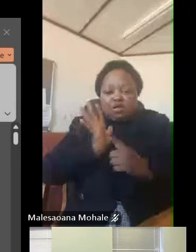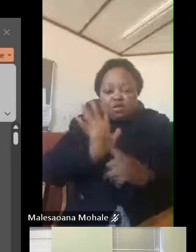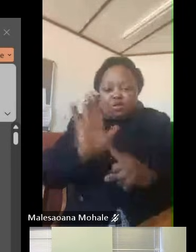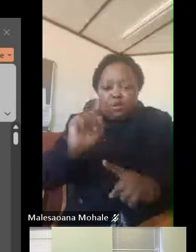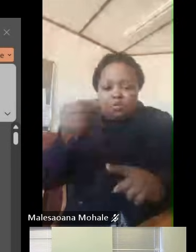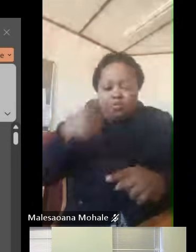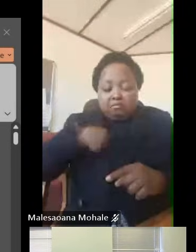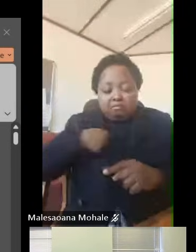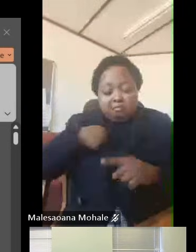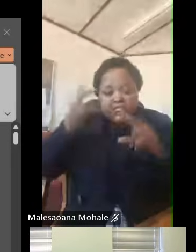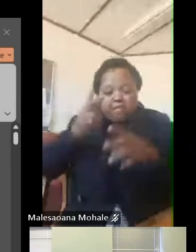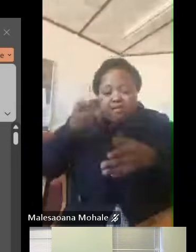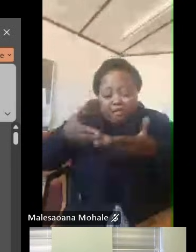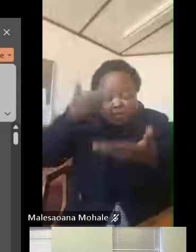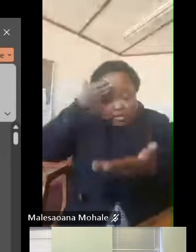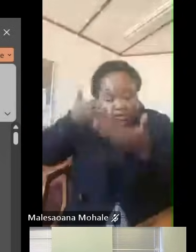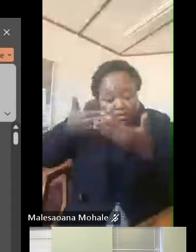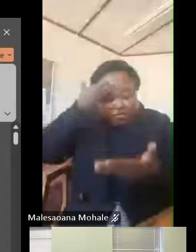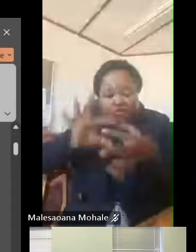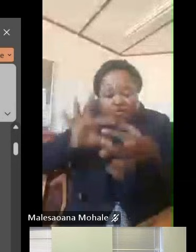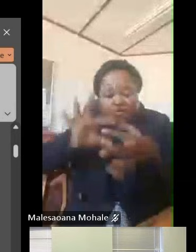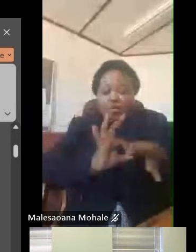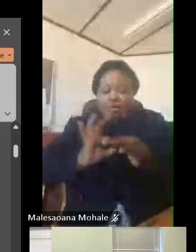in Lesotho.